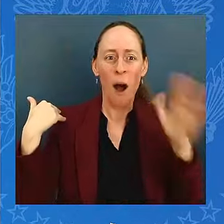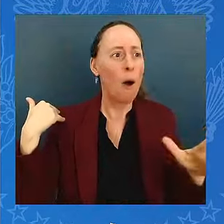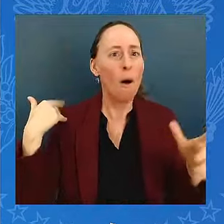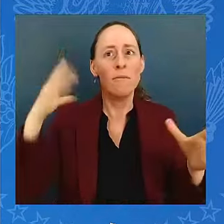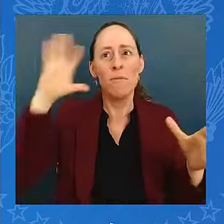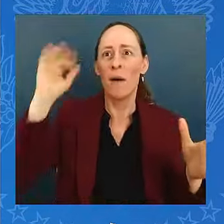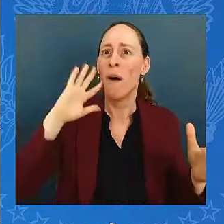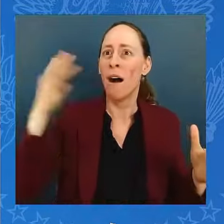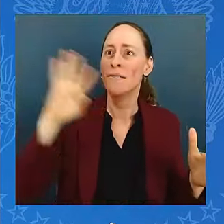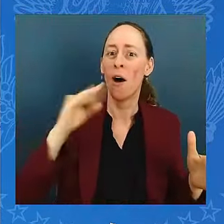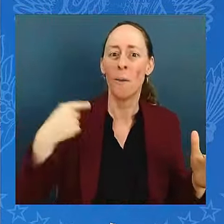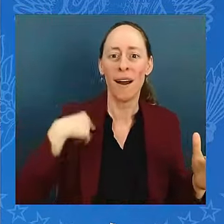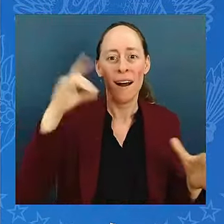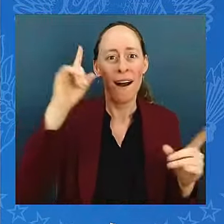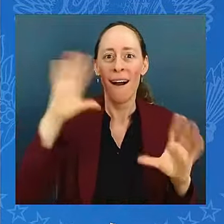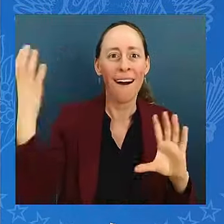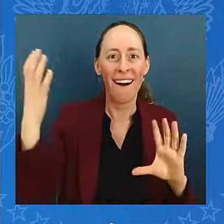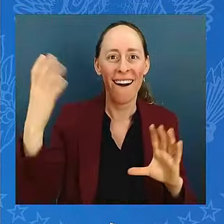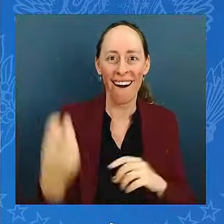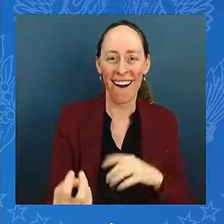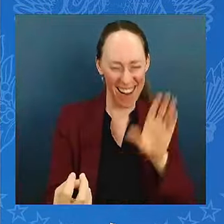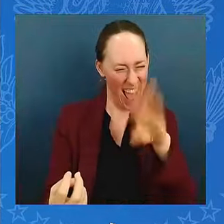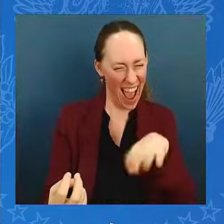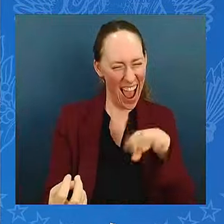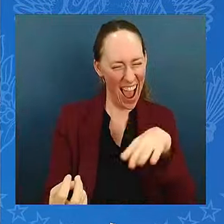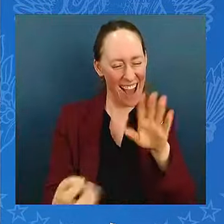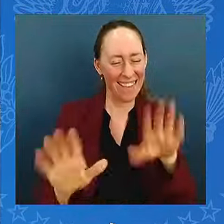Well, good morning.